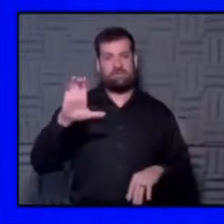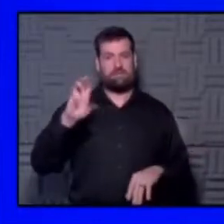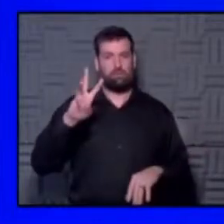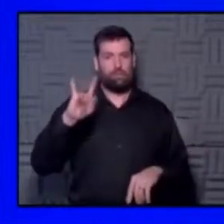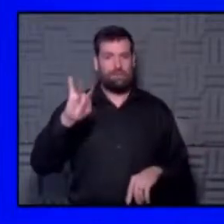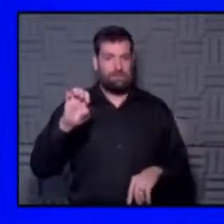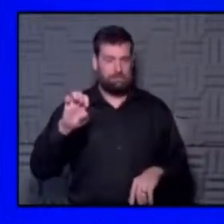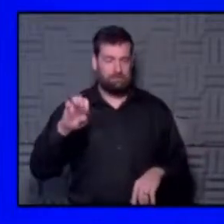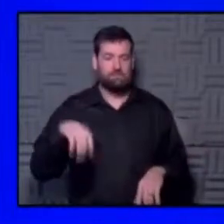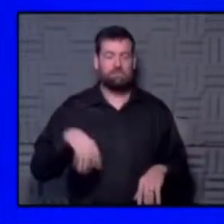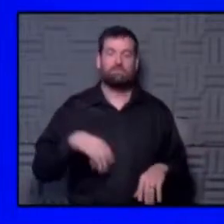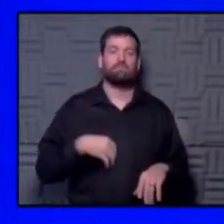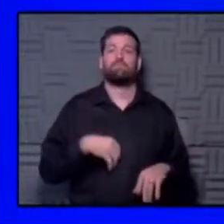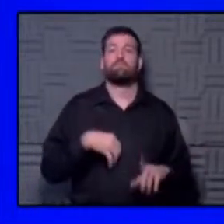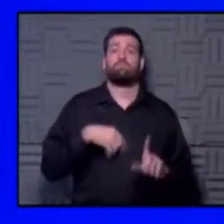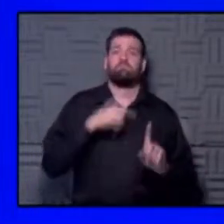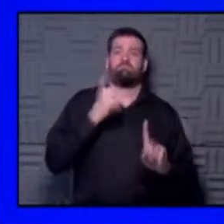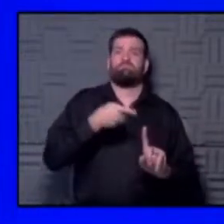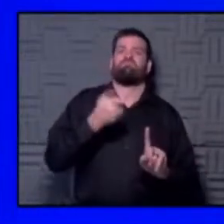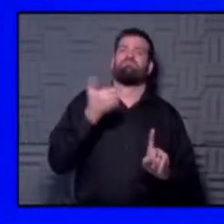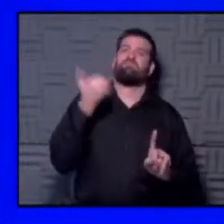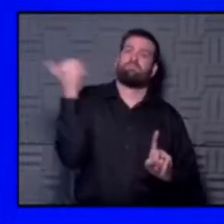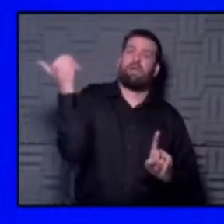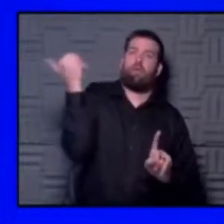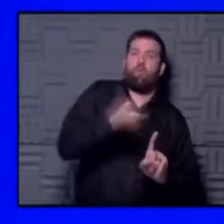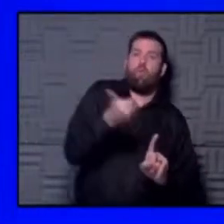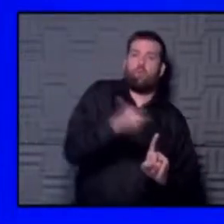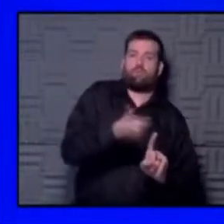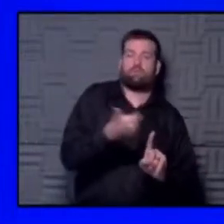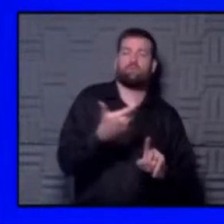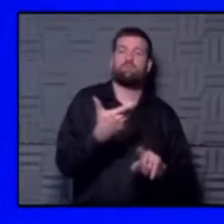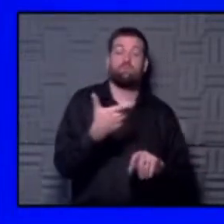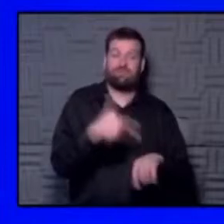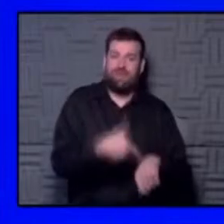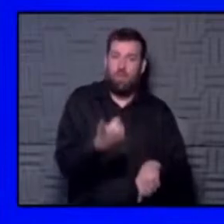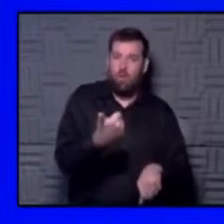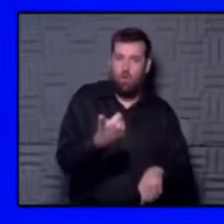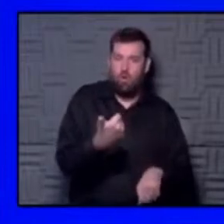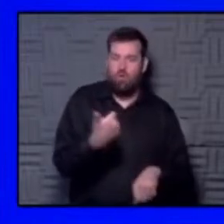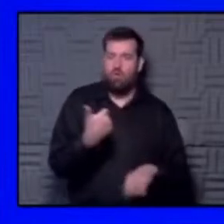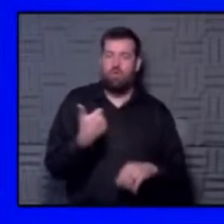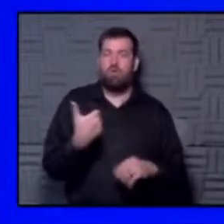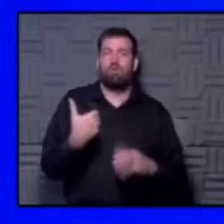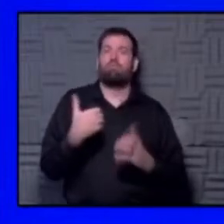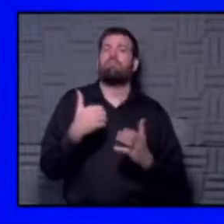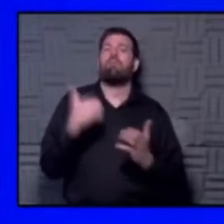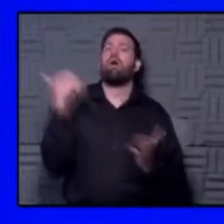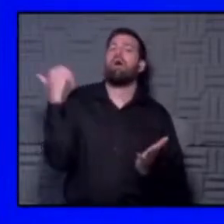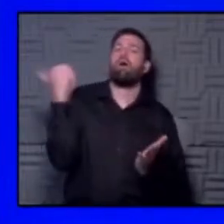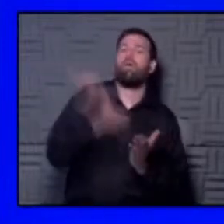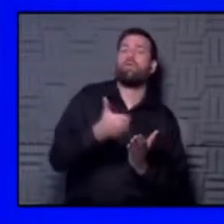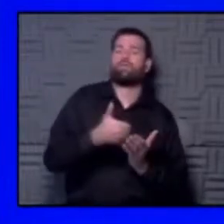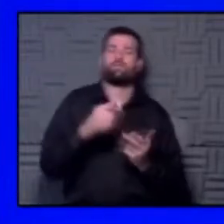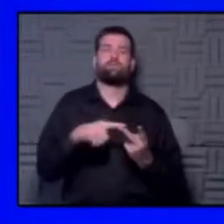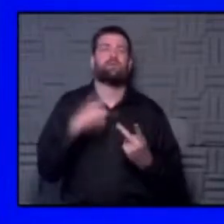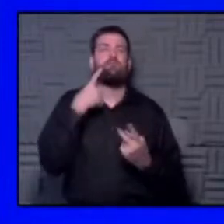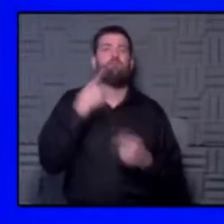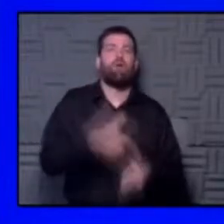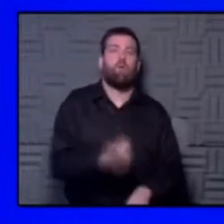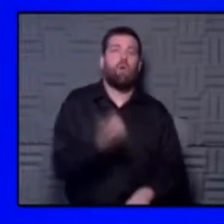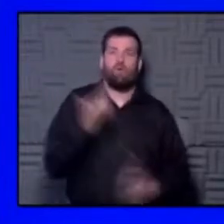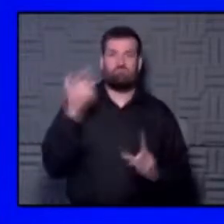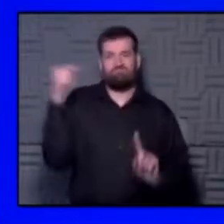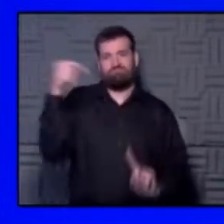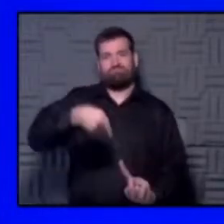It defines, it is really about proximity and duration. So how close are you to somebody and for what amount of